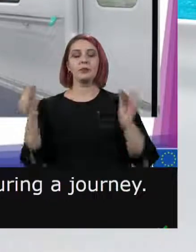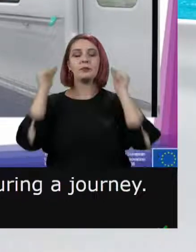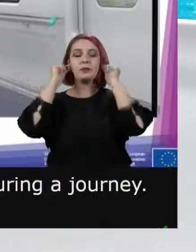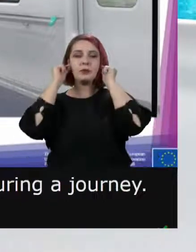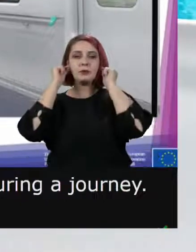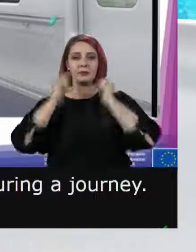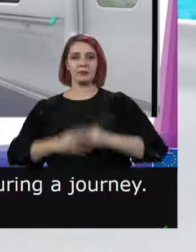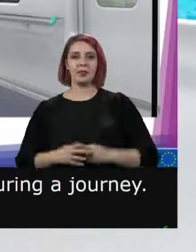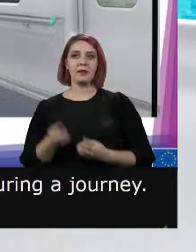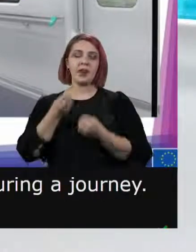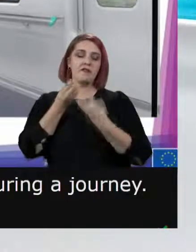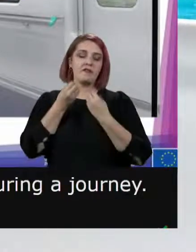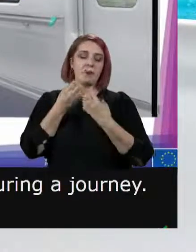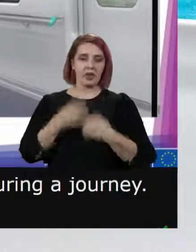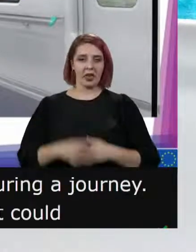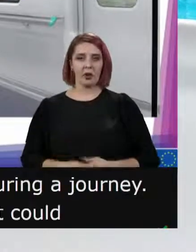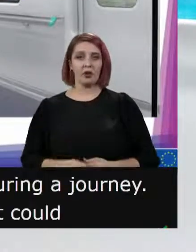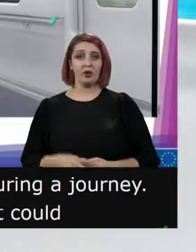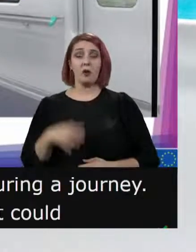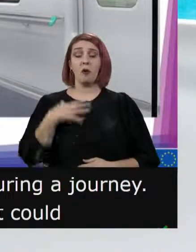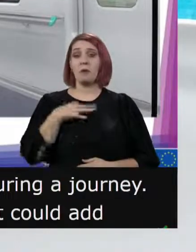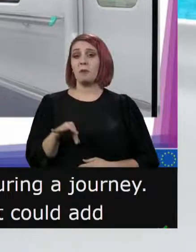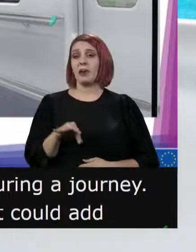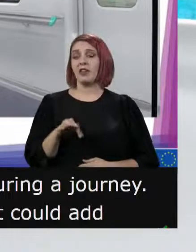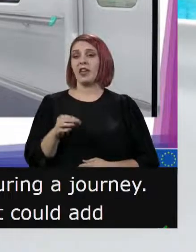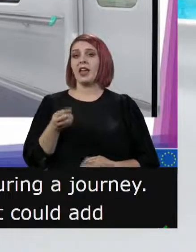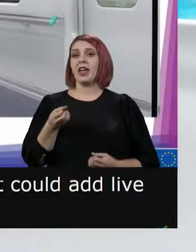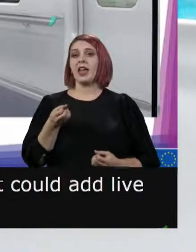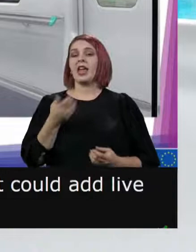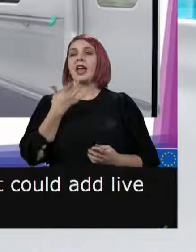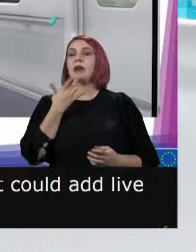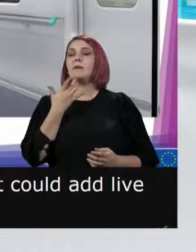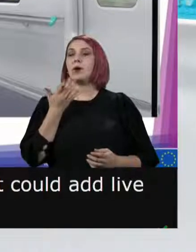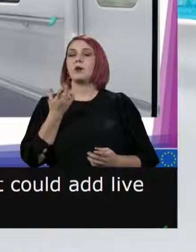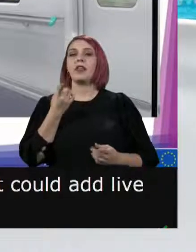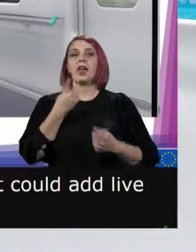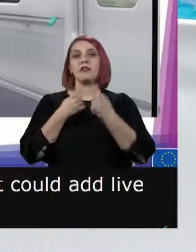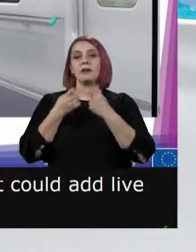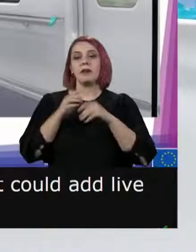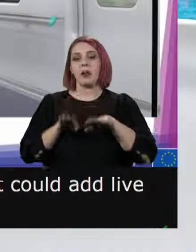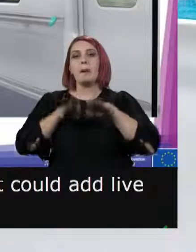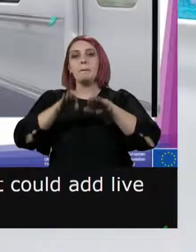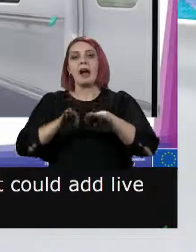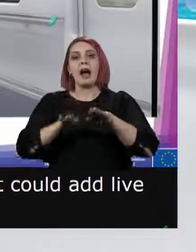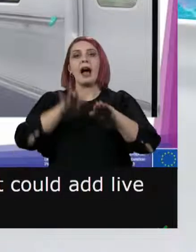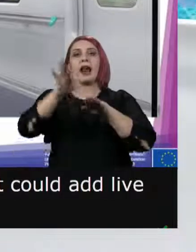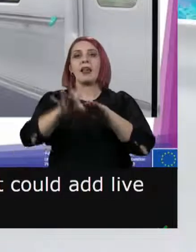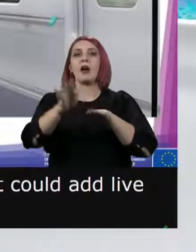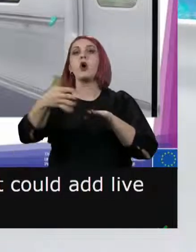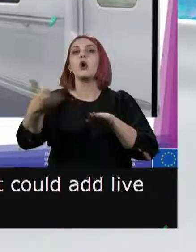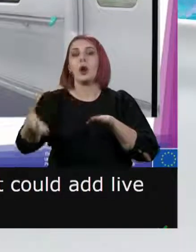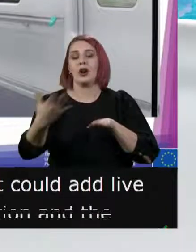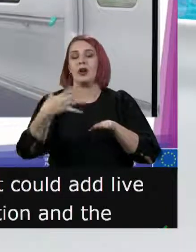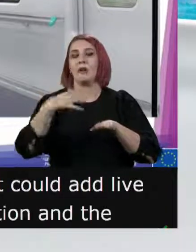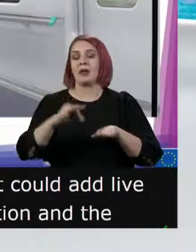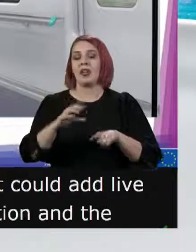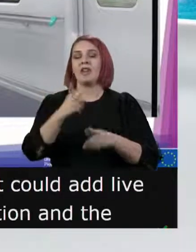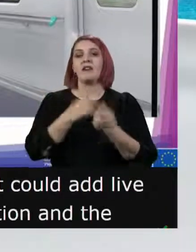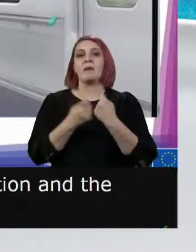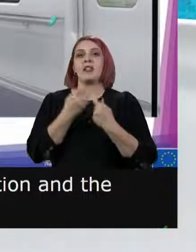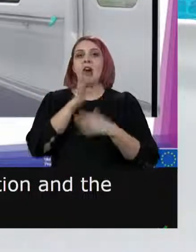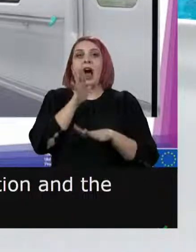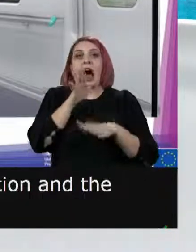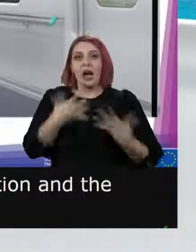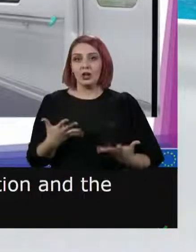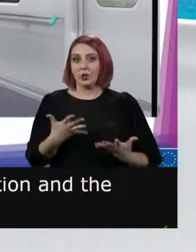but could add live information about congestion around a metro station and the surrounding areas, and